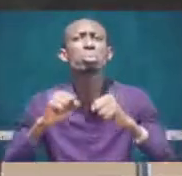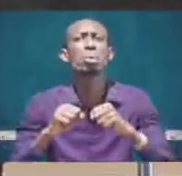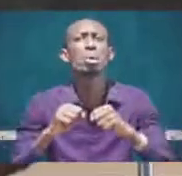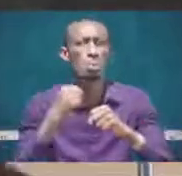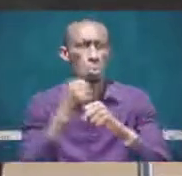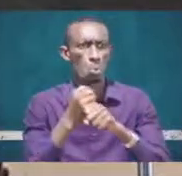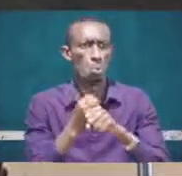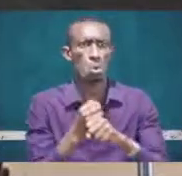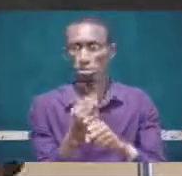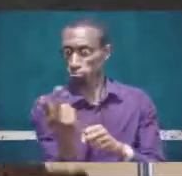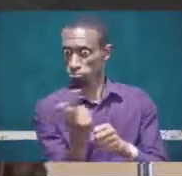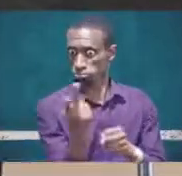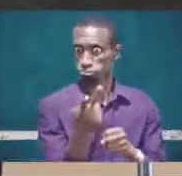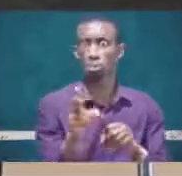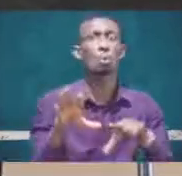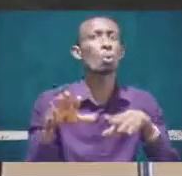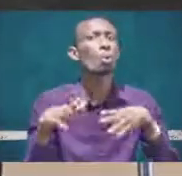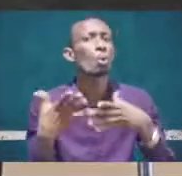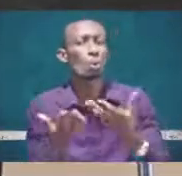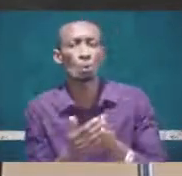n is even or odd.